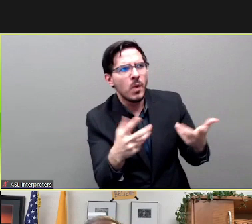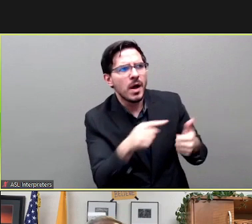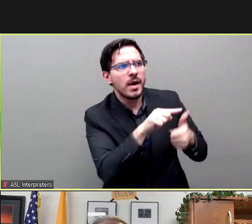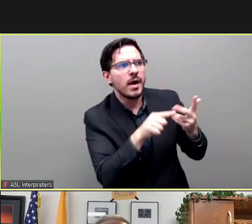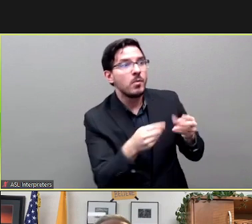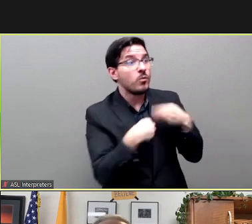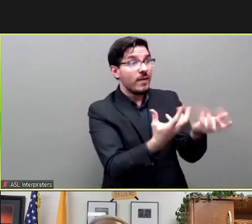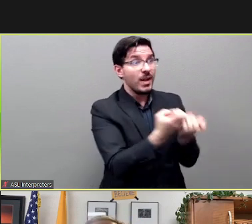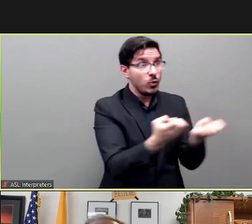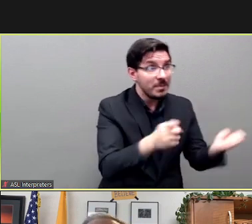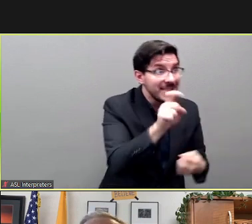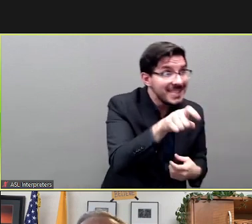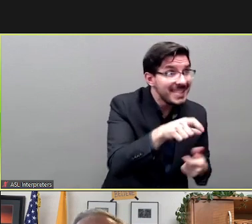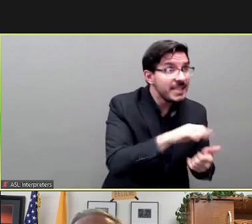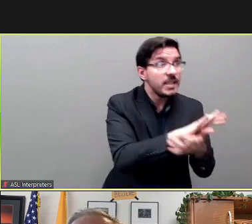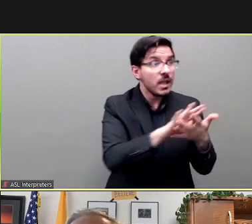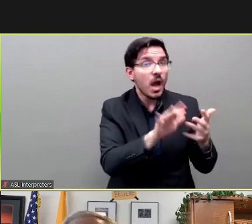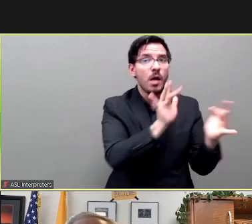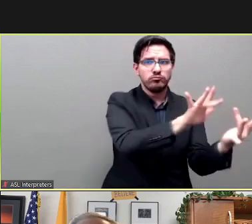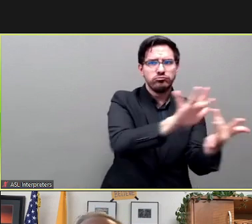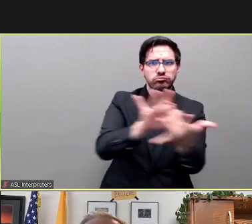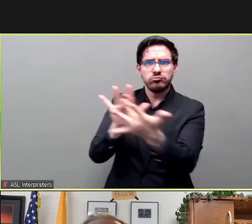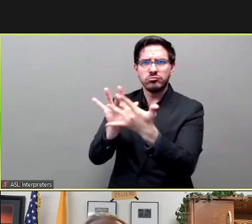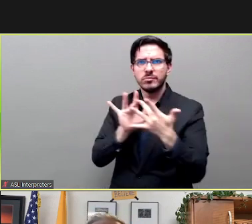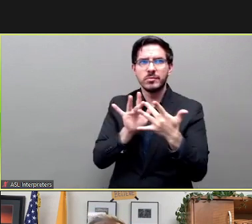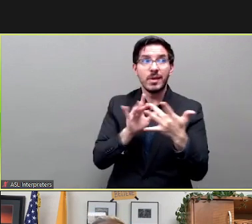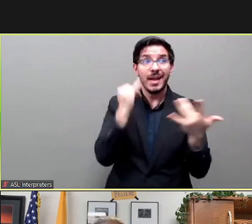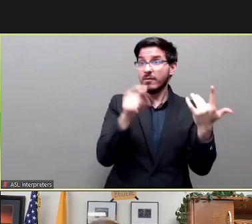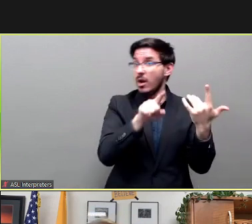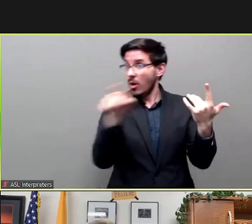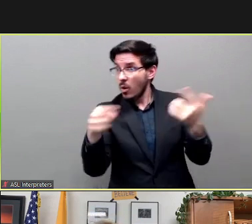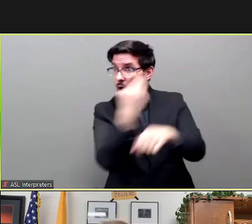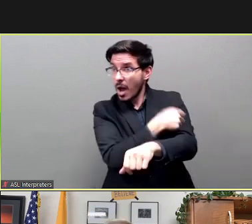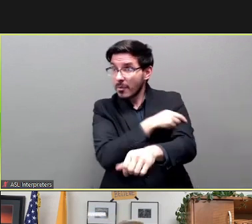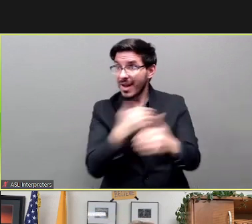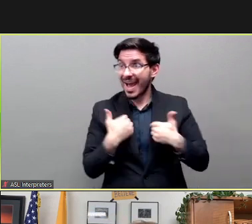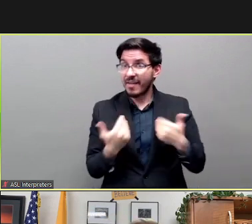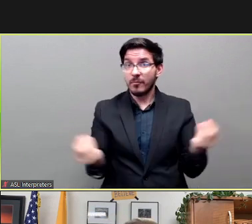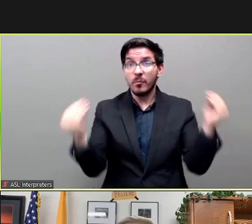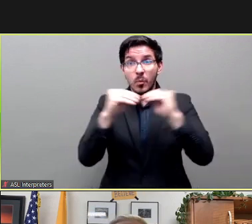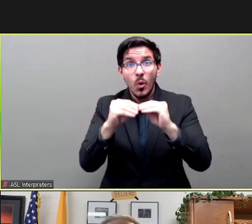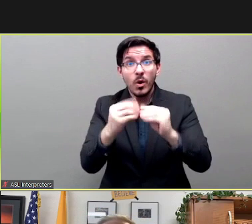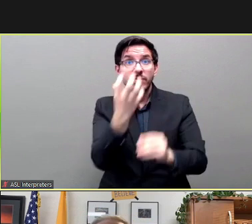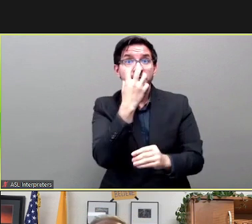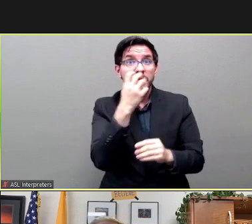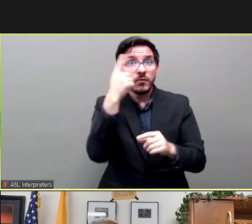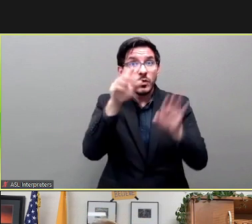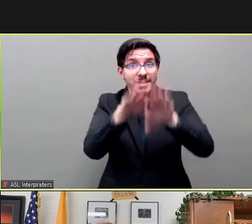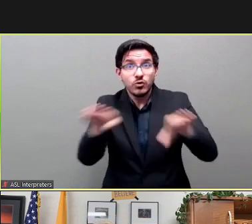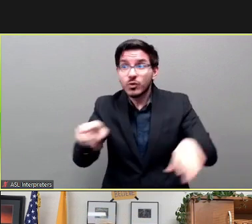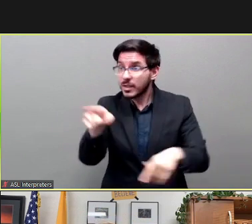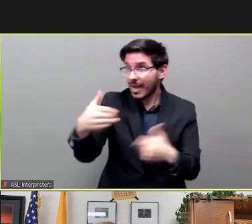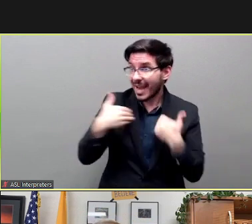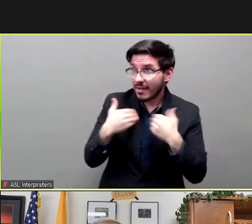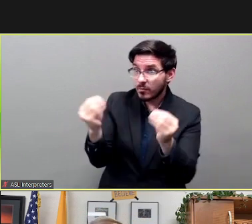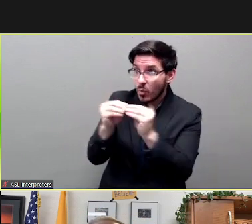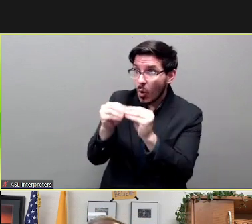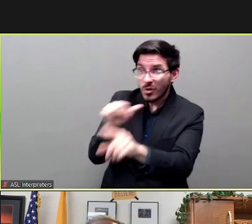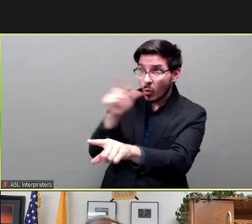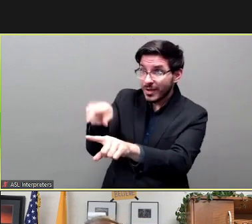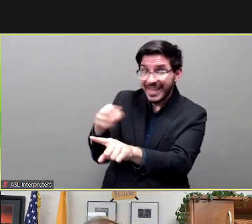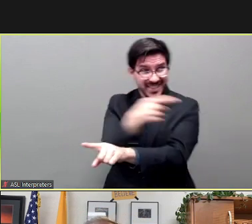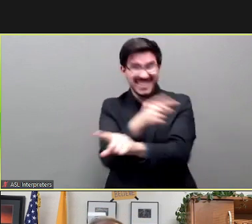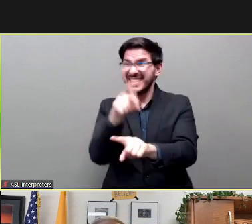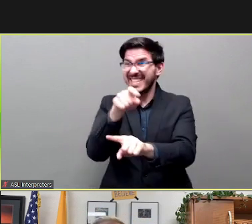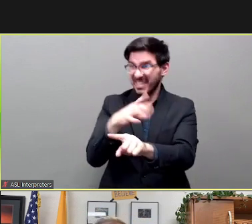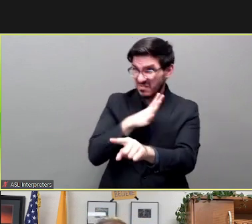can have a hospital that has extra, for example, a pediatric ventilator, get it to a hospital that's short. We are doing